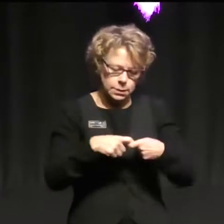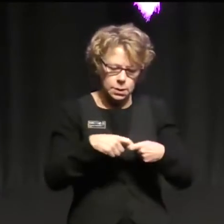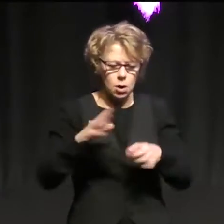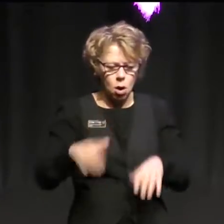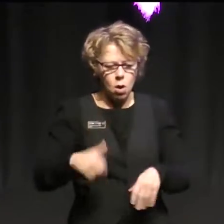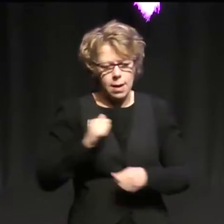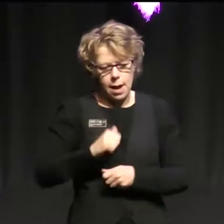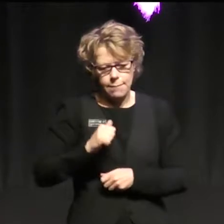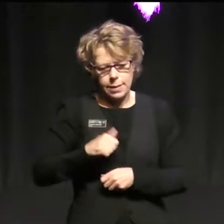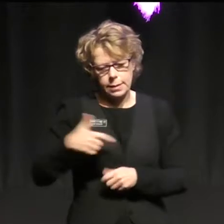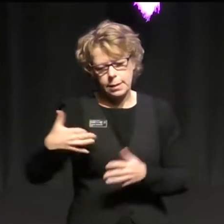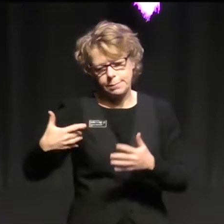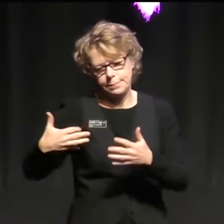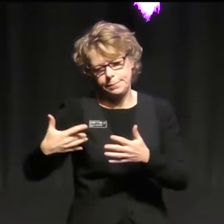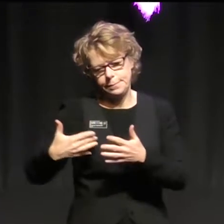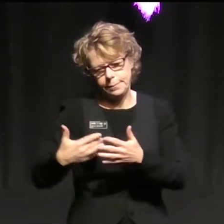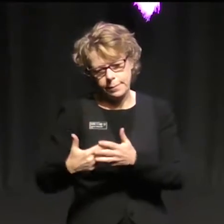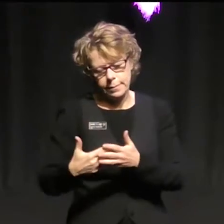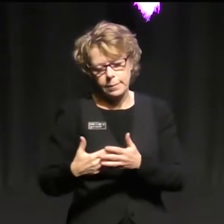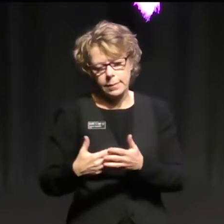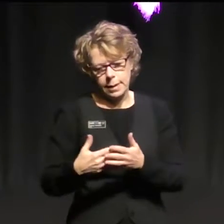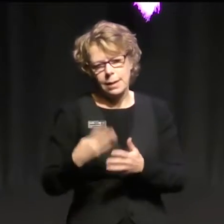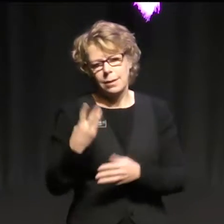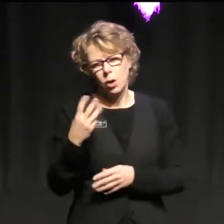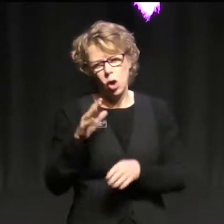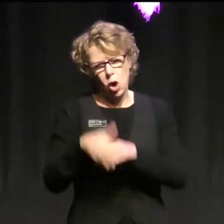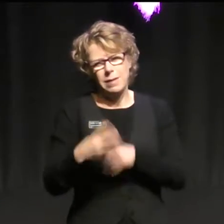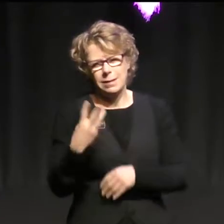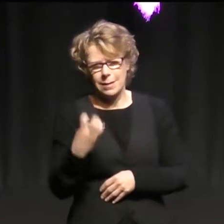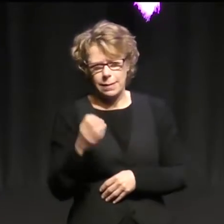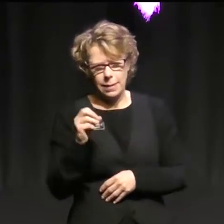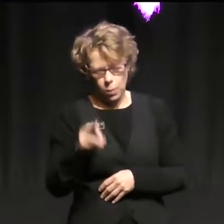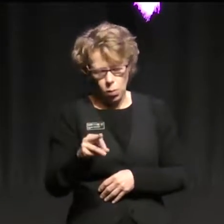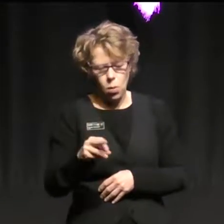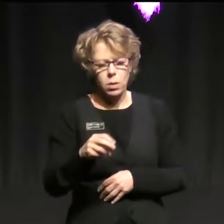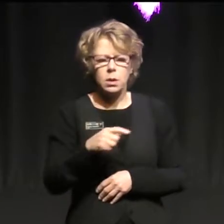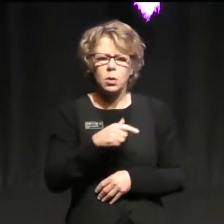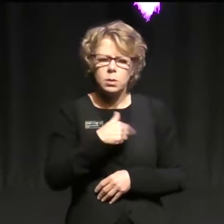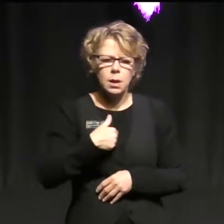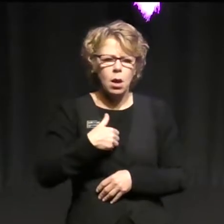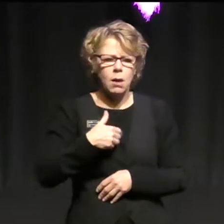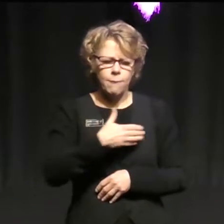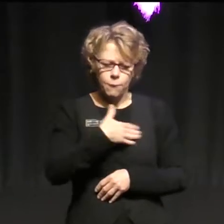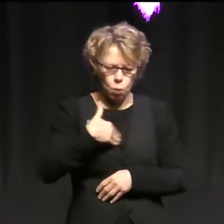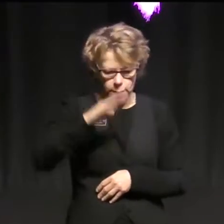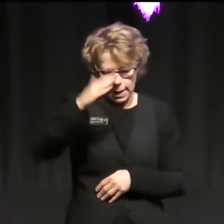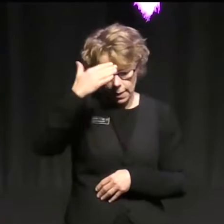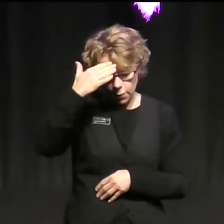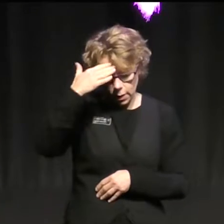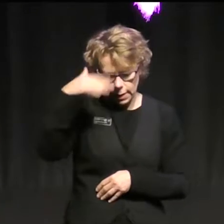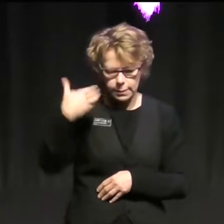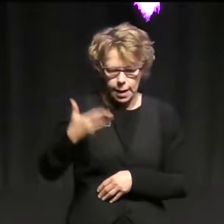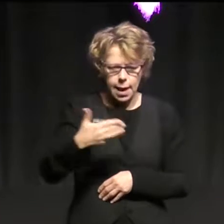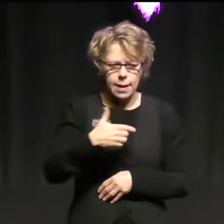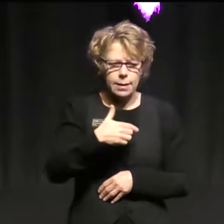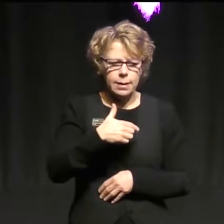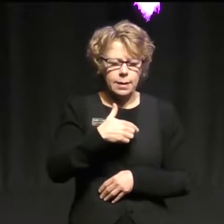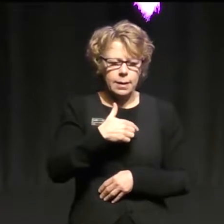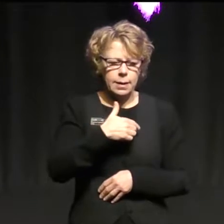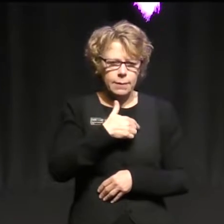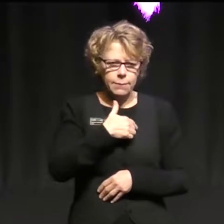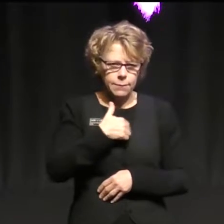for over 3 decades, and it's based on our experience that Ila Bhatt, our